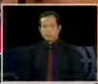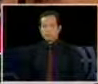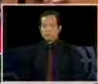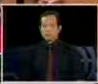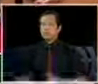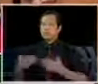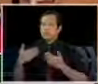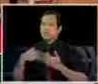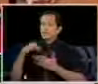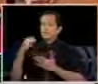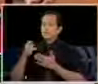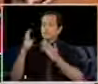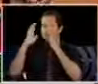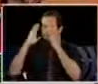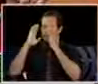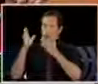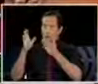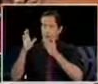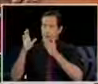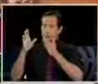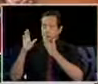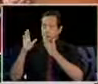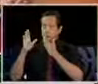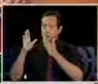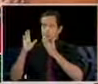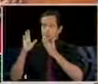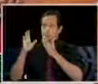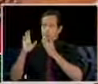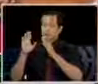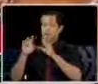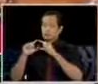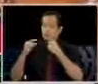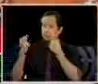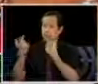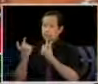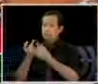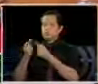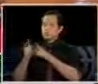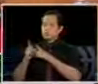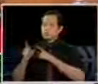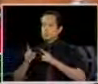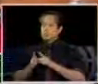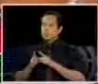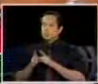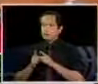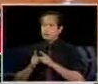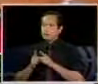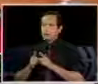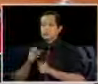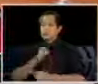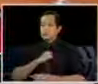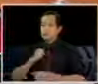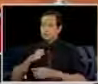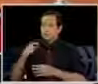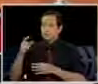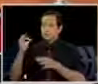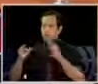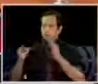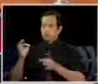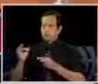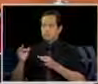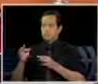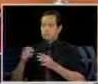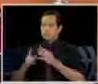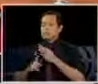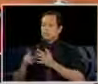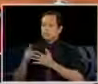May I invite the attention of the parties and, of course, the senator judges to what